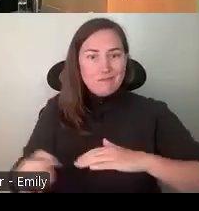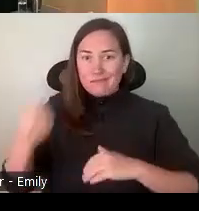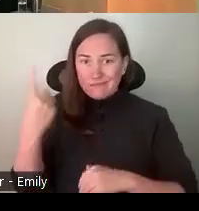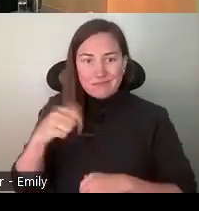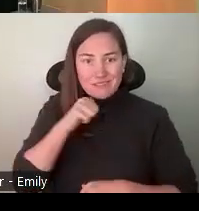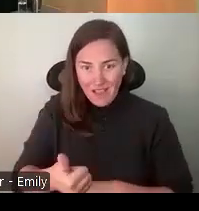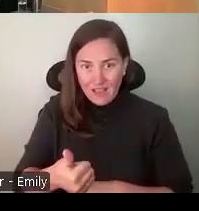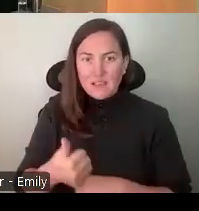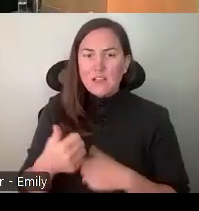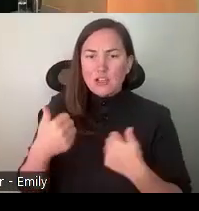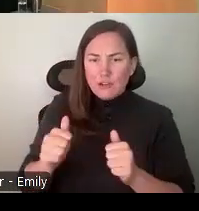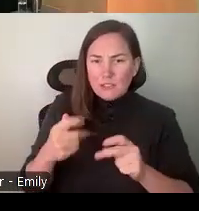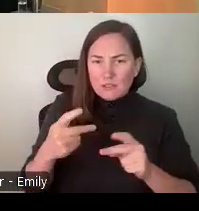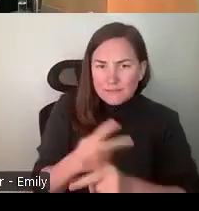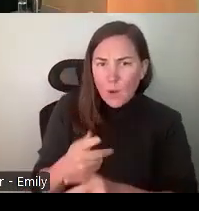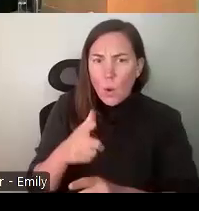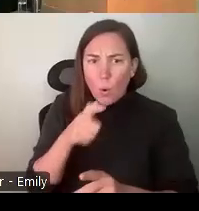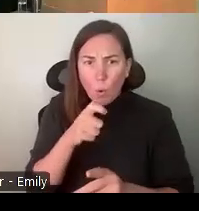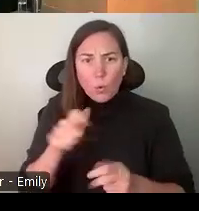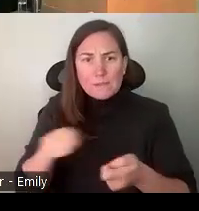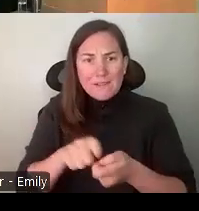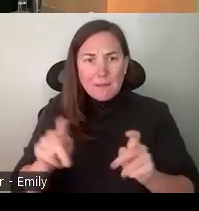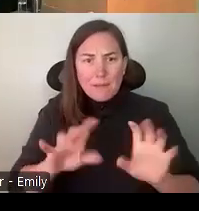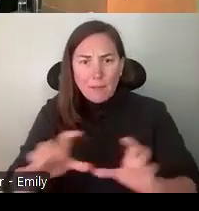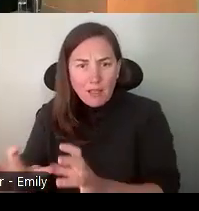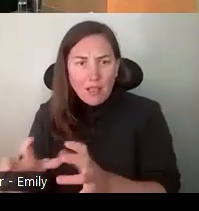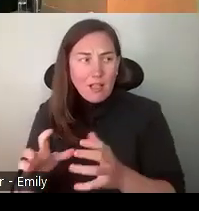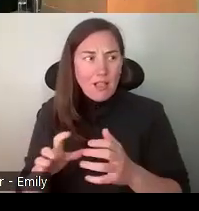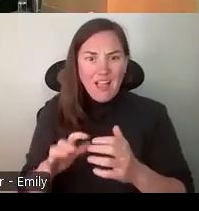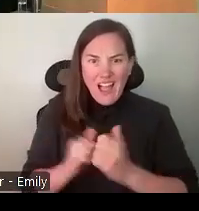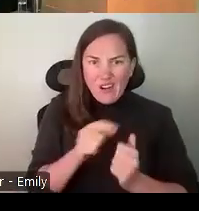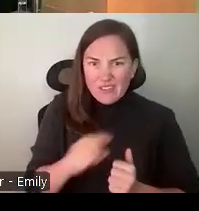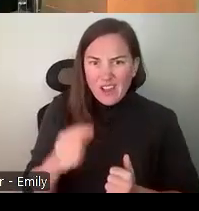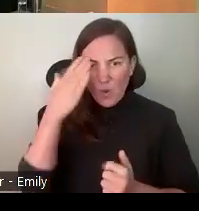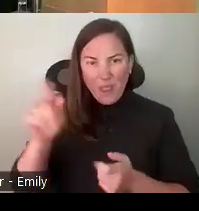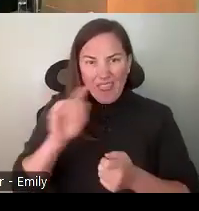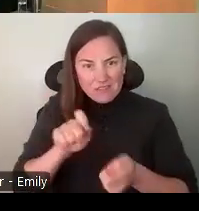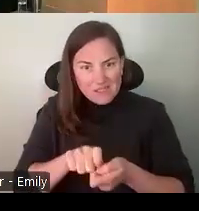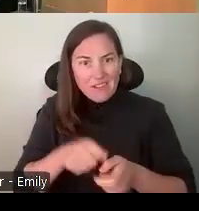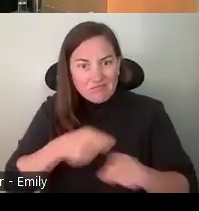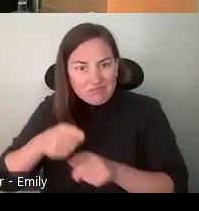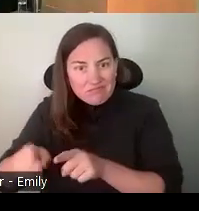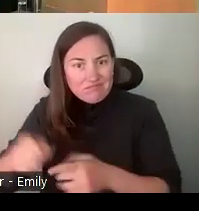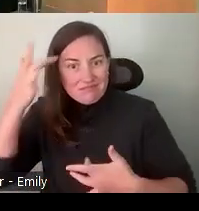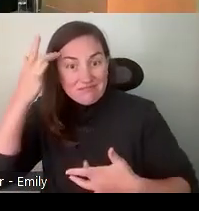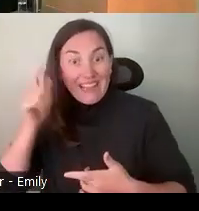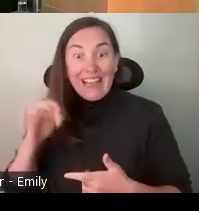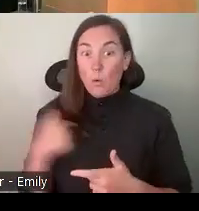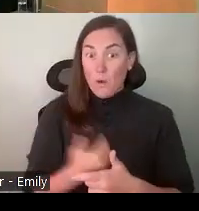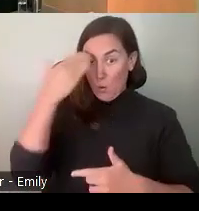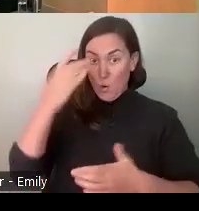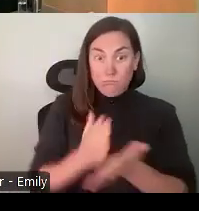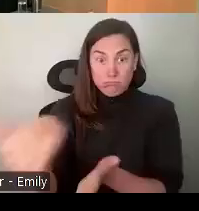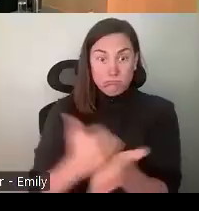subgroups of individuals who might differ with regard to underlying pathology. If we had that information, this would allow us to